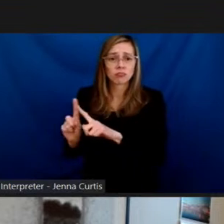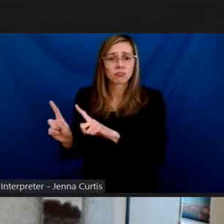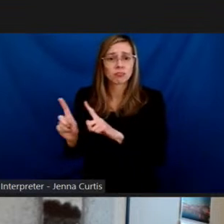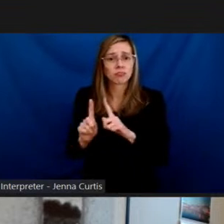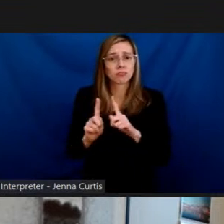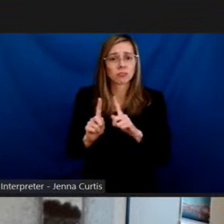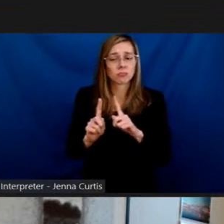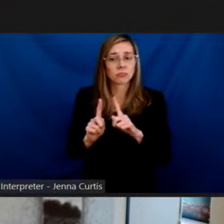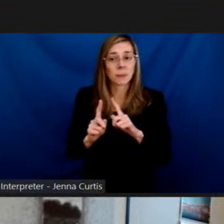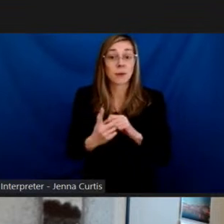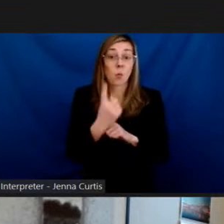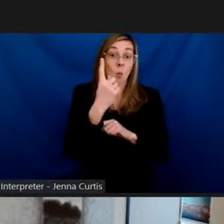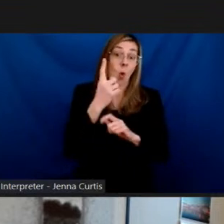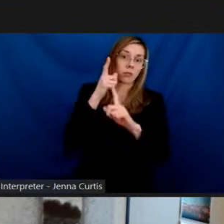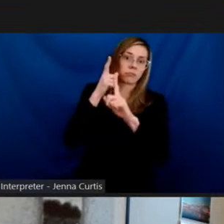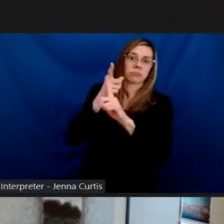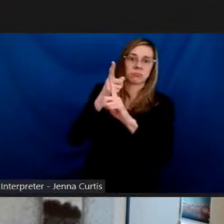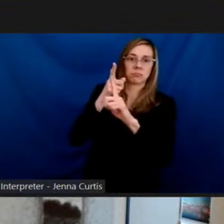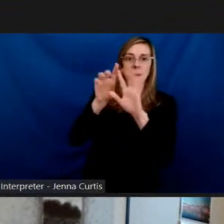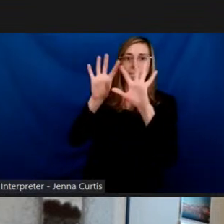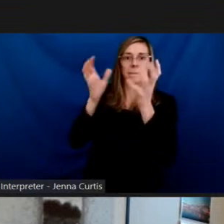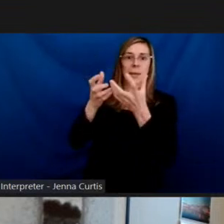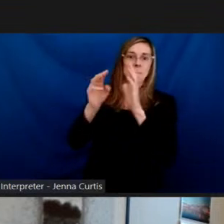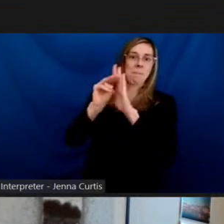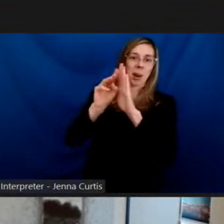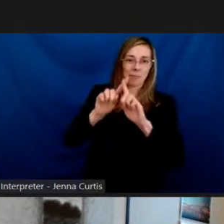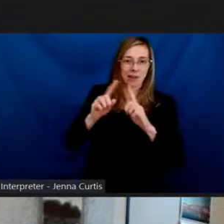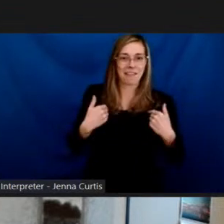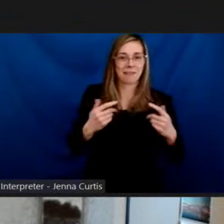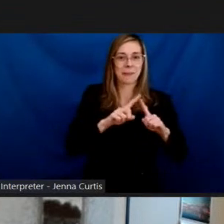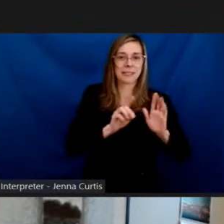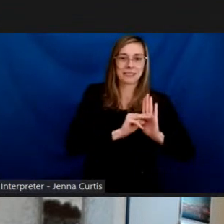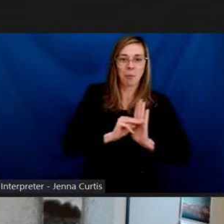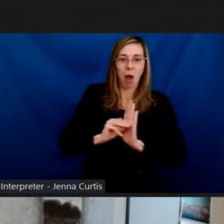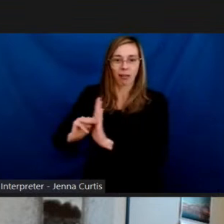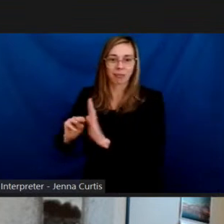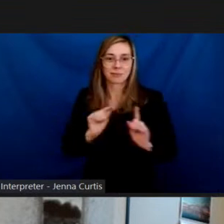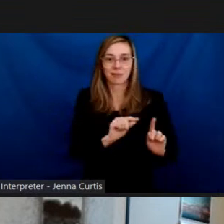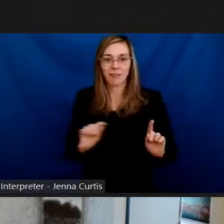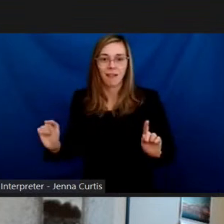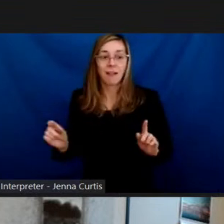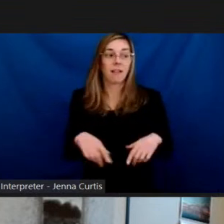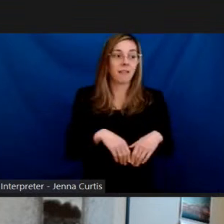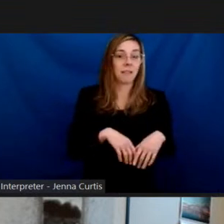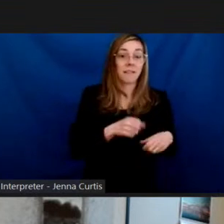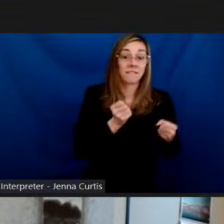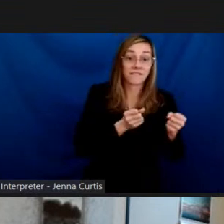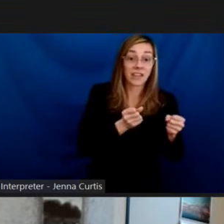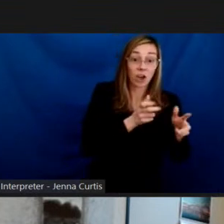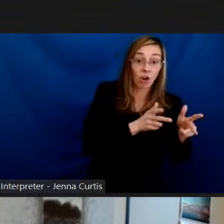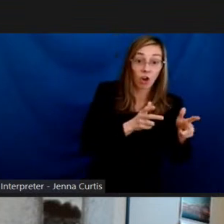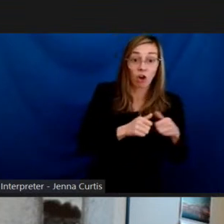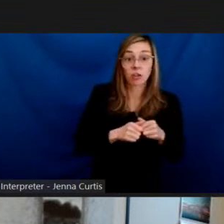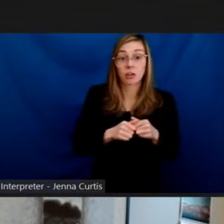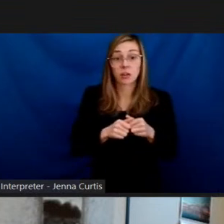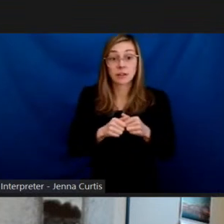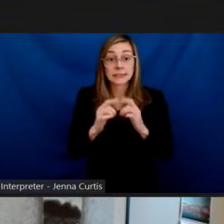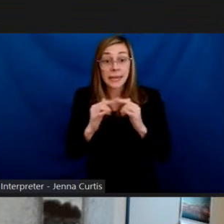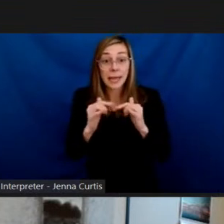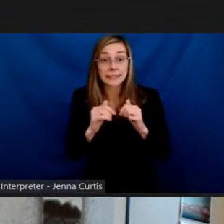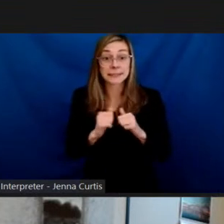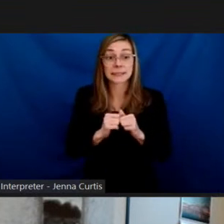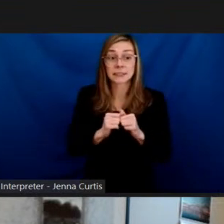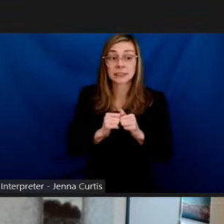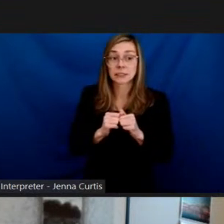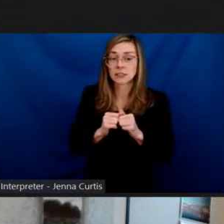models within the model. I think there's some places for people who are living in their vehicle, tents, and is there going to be some tiny homes? If I'm